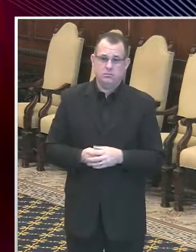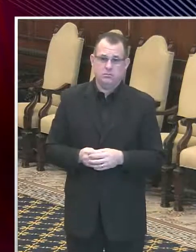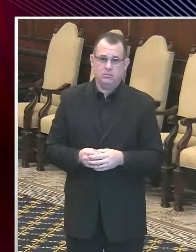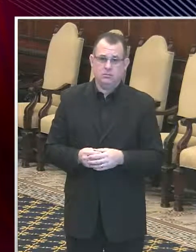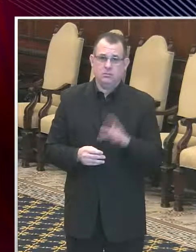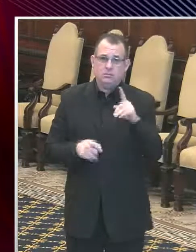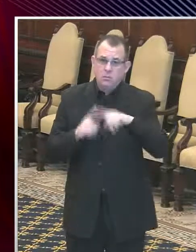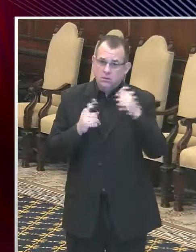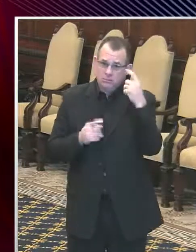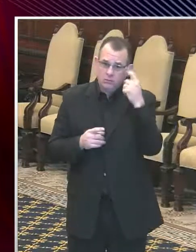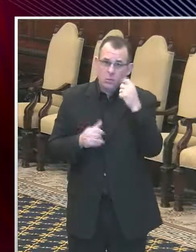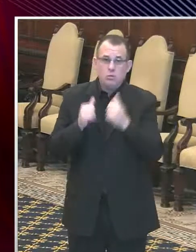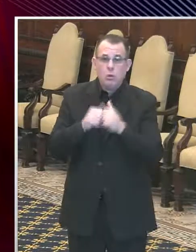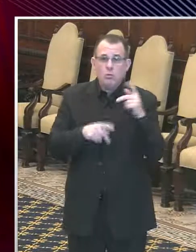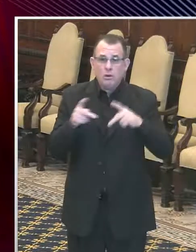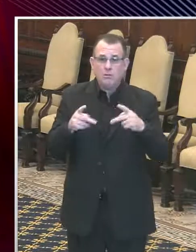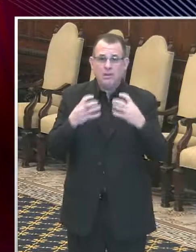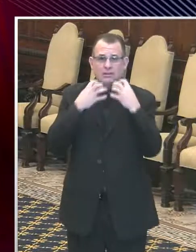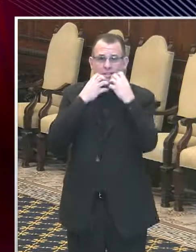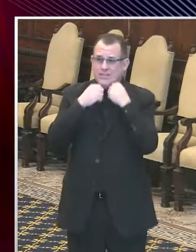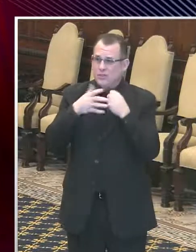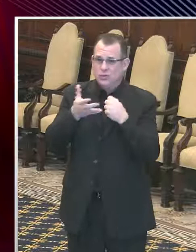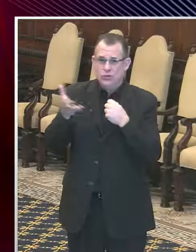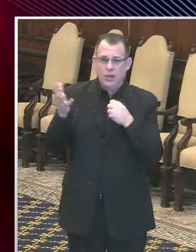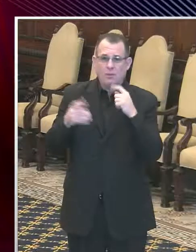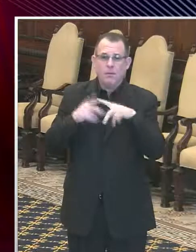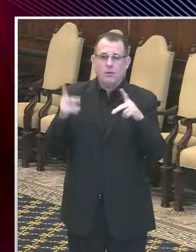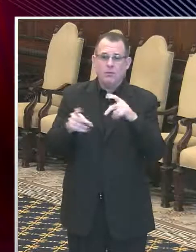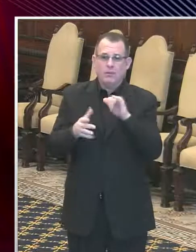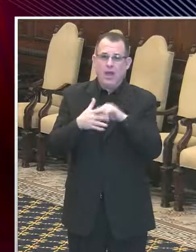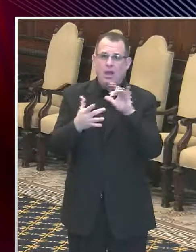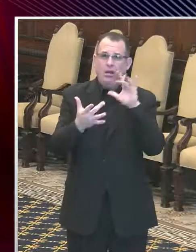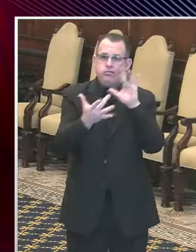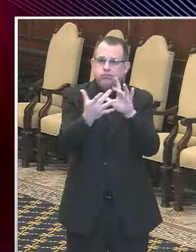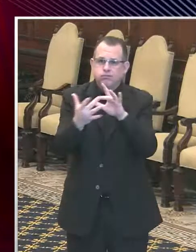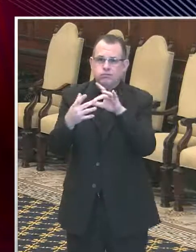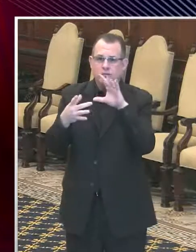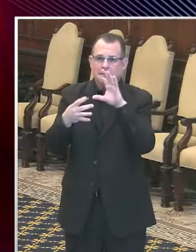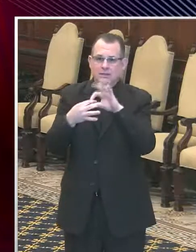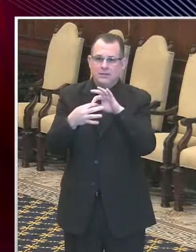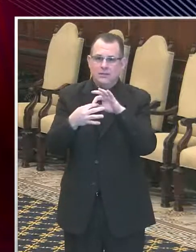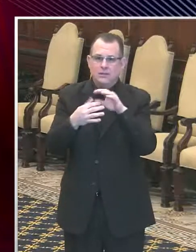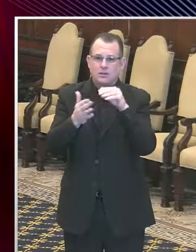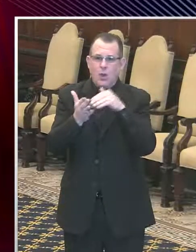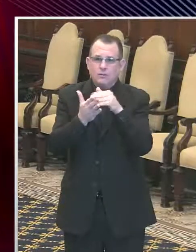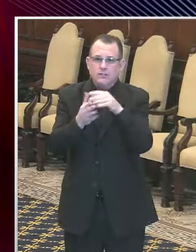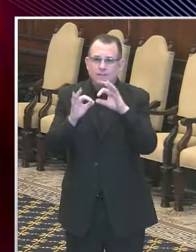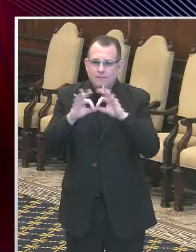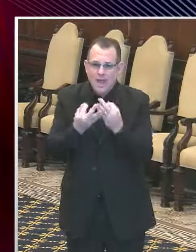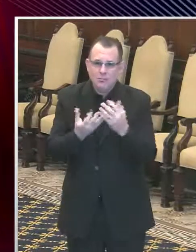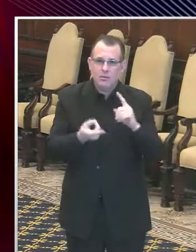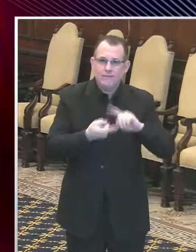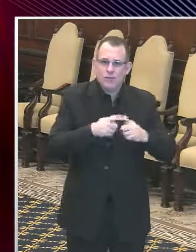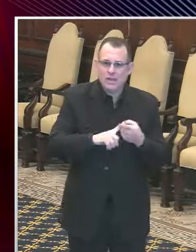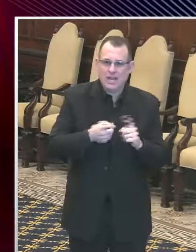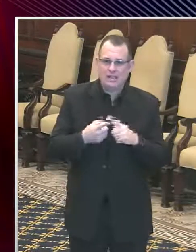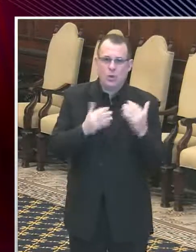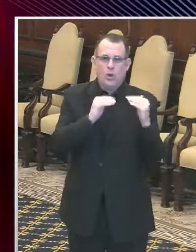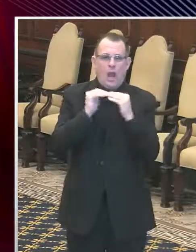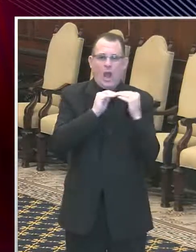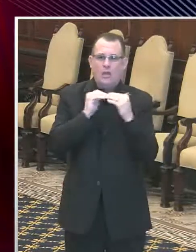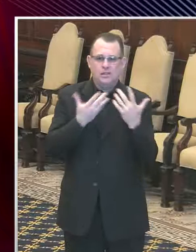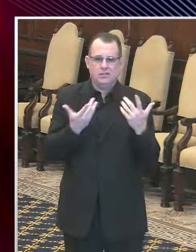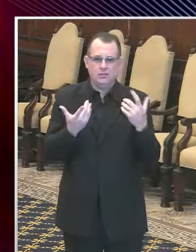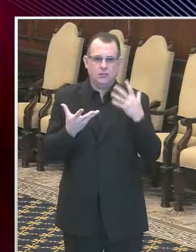think most people care about the people that they've been around. Often they're their loved ones or their friends or their colleagues. And so they want to give